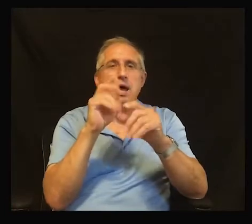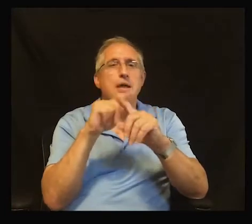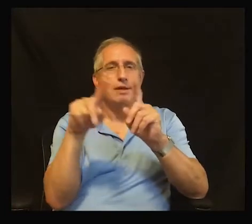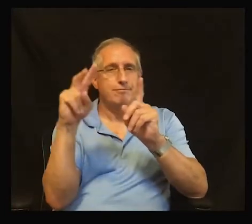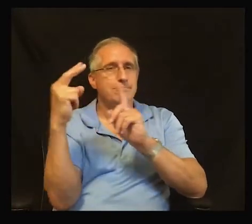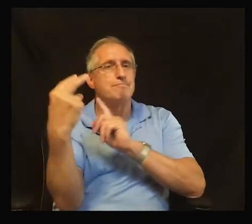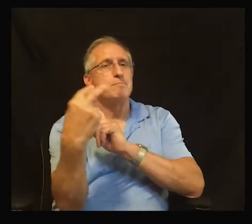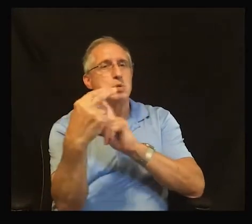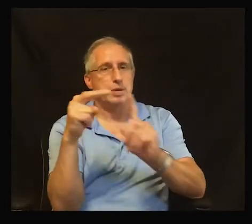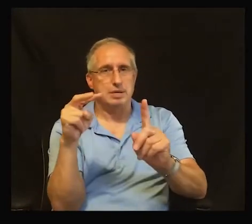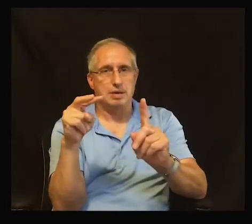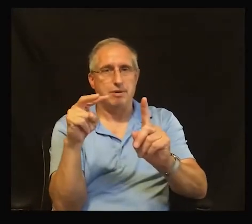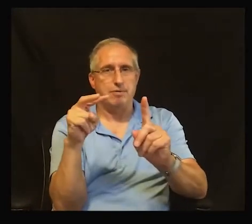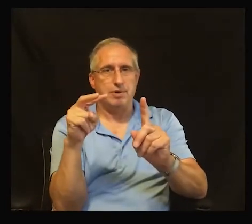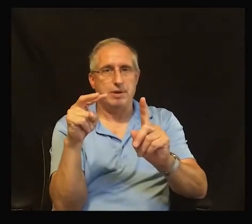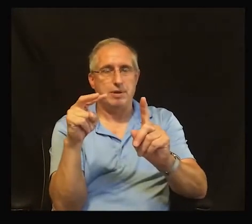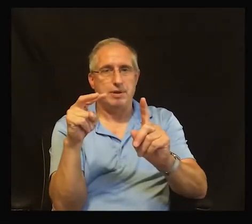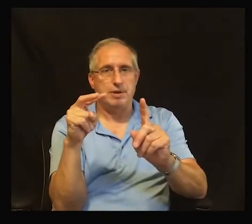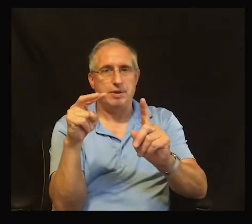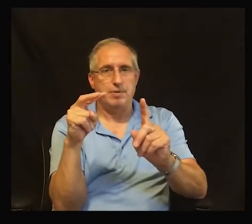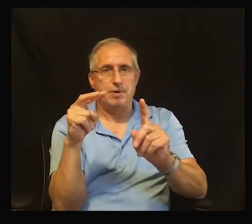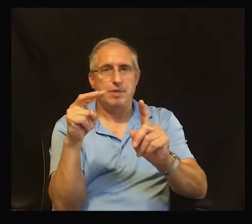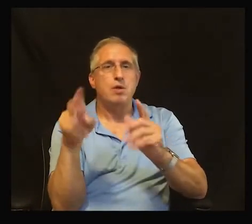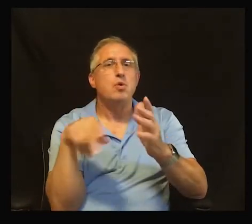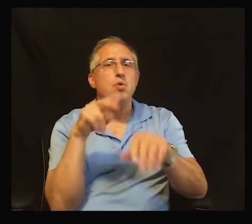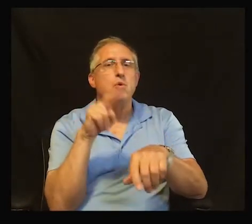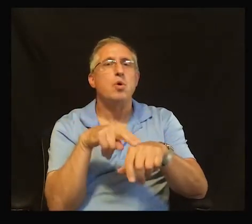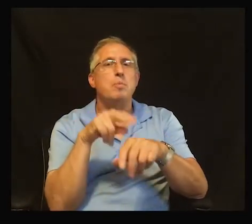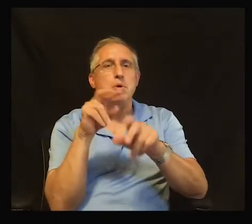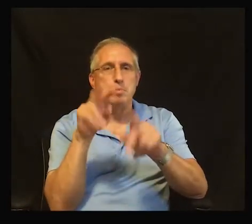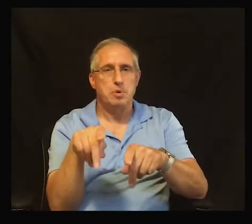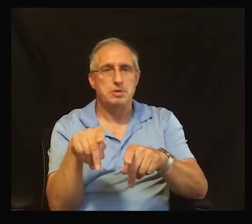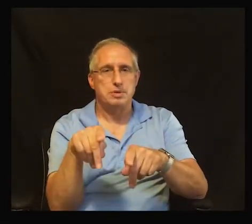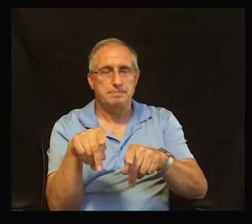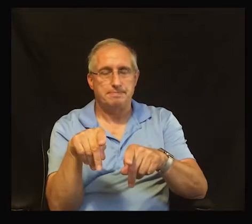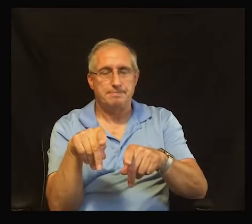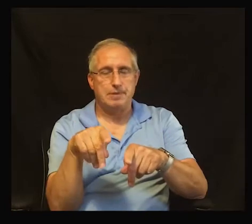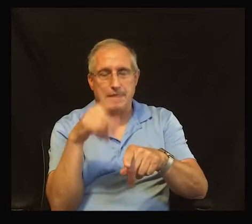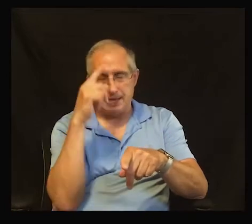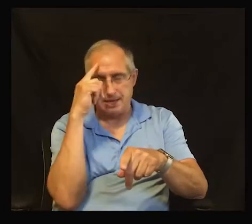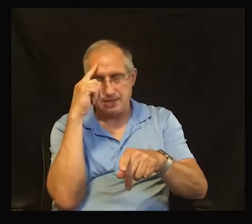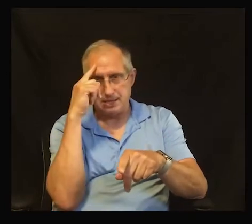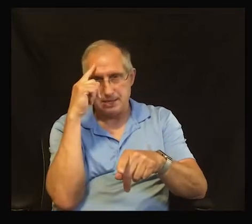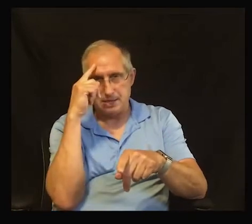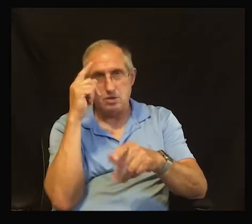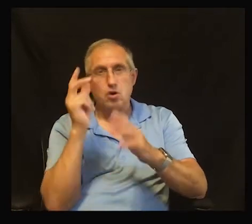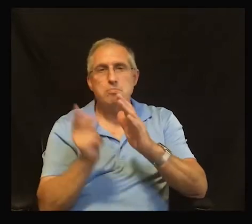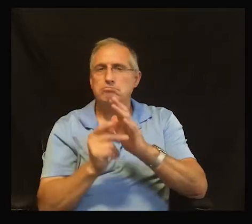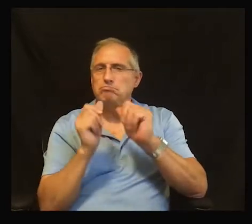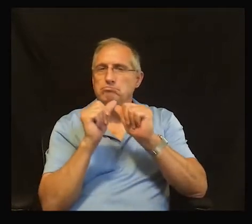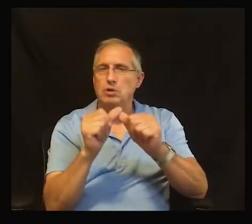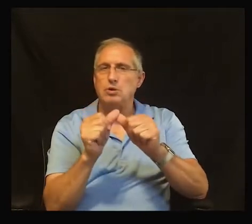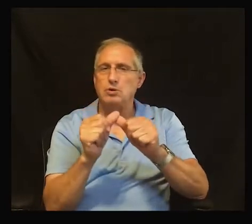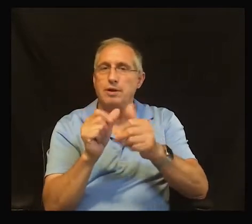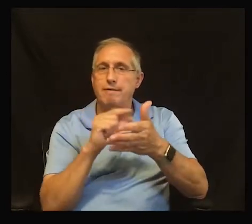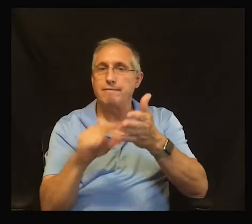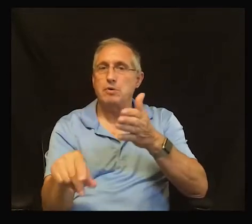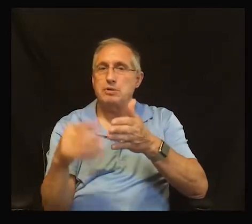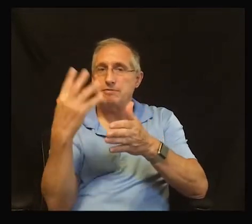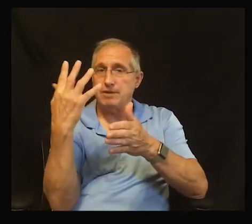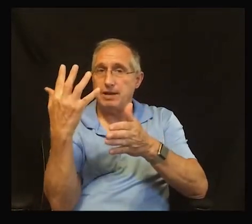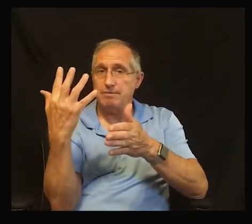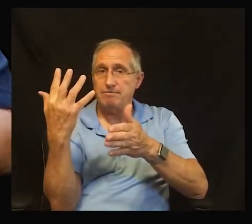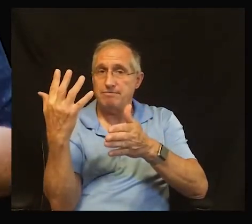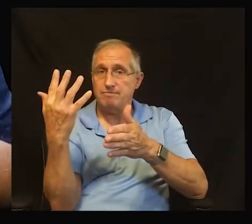have a totally different perspective than what the average person would think about their current circumstances. And so Paul goes on